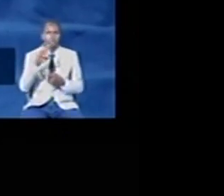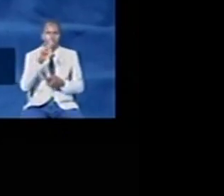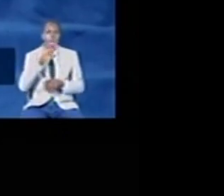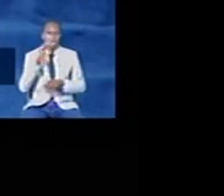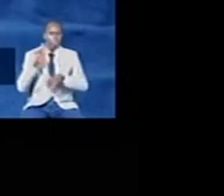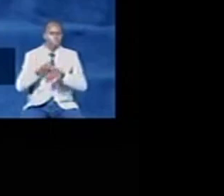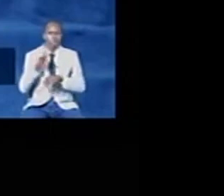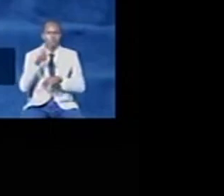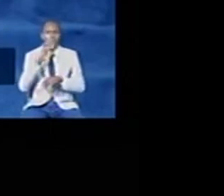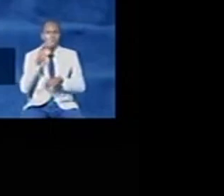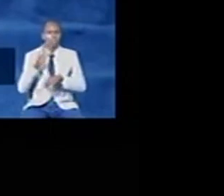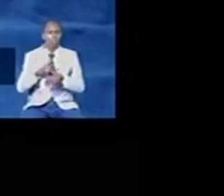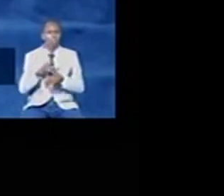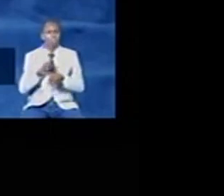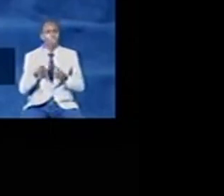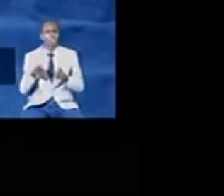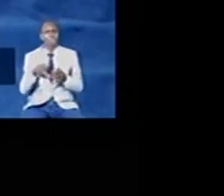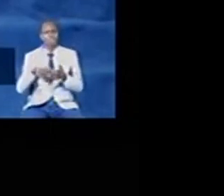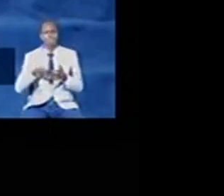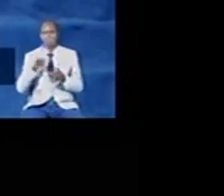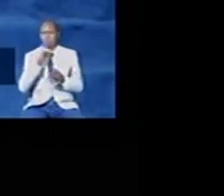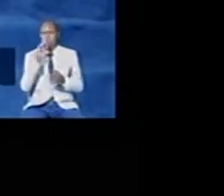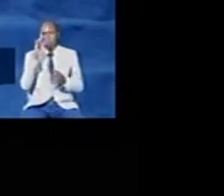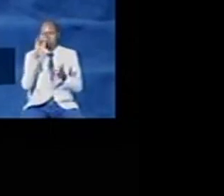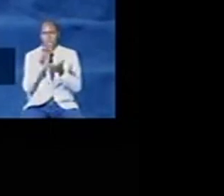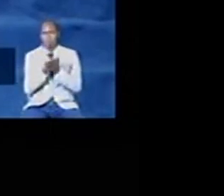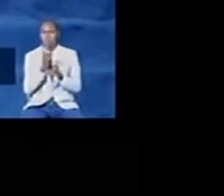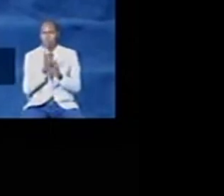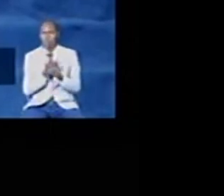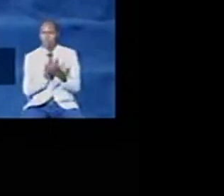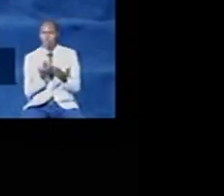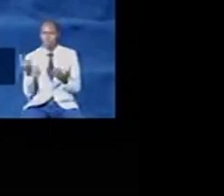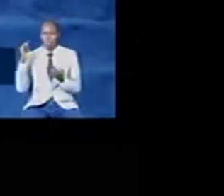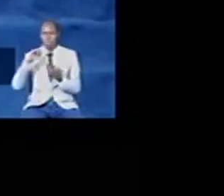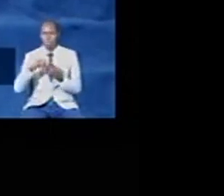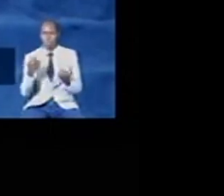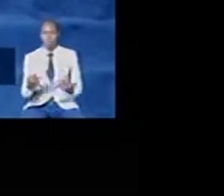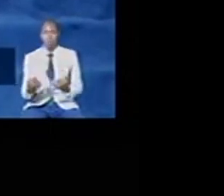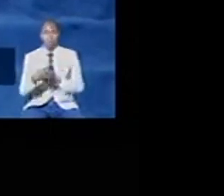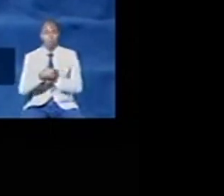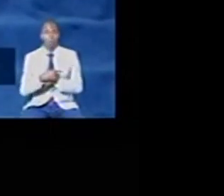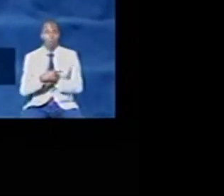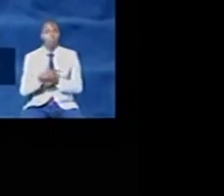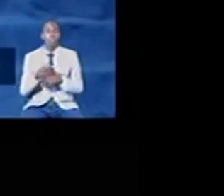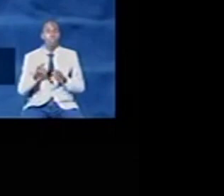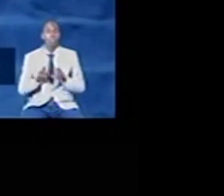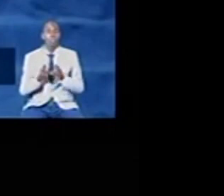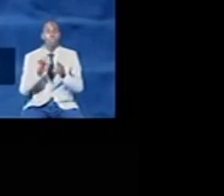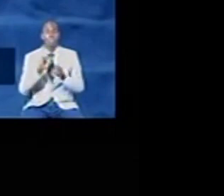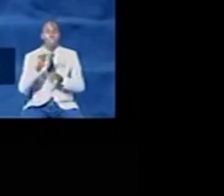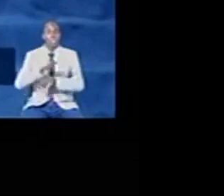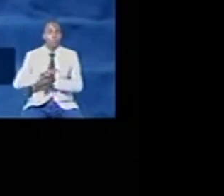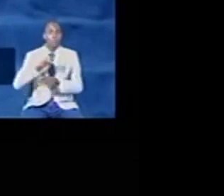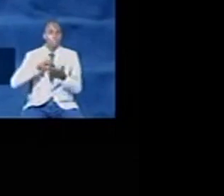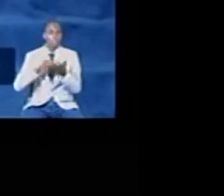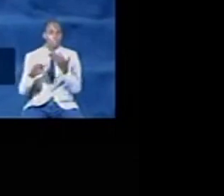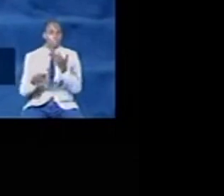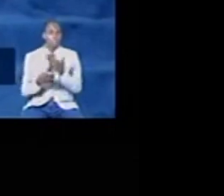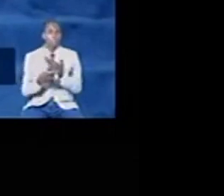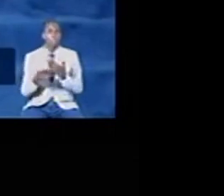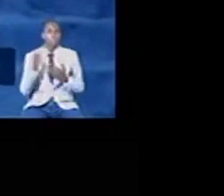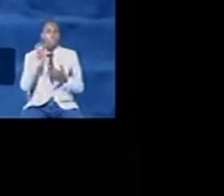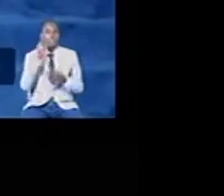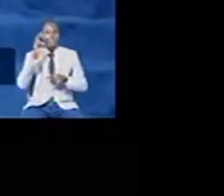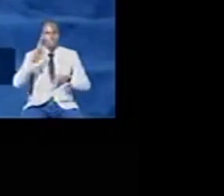you are touched, but I still did not believe it. I said, I will wait till today. So I came during the evening program today. I was seated somewhere there. And